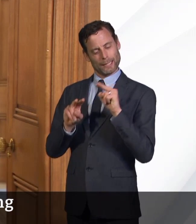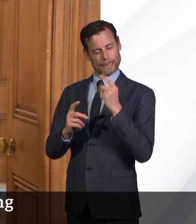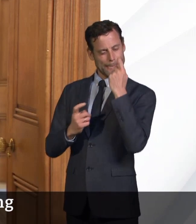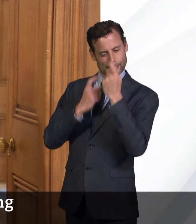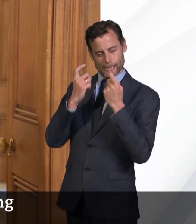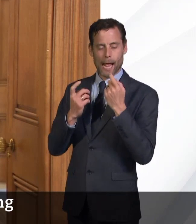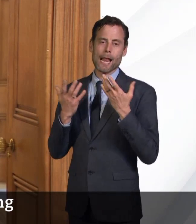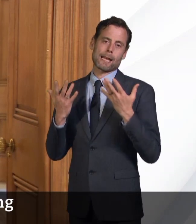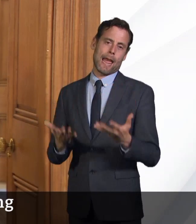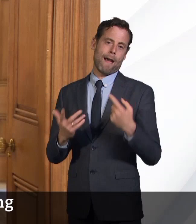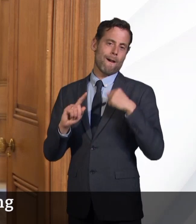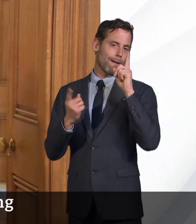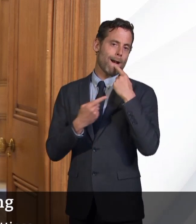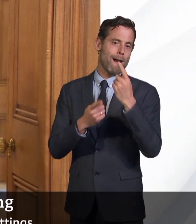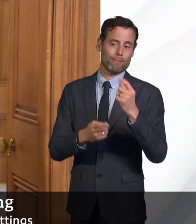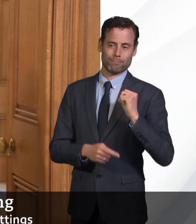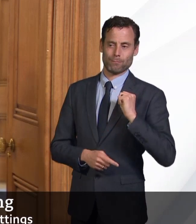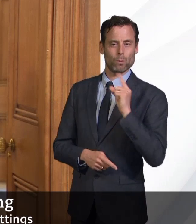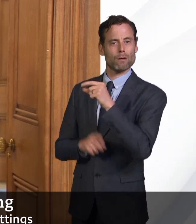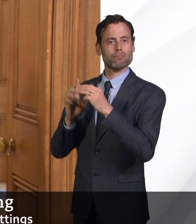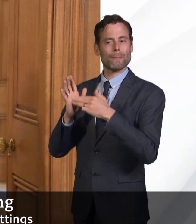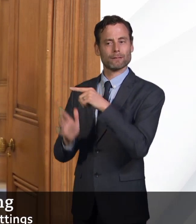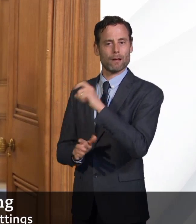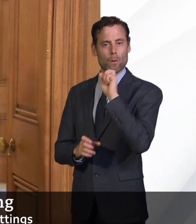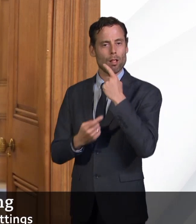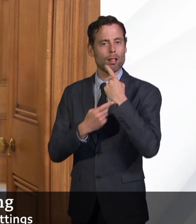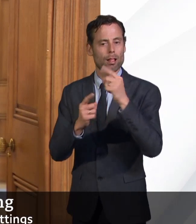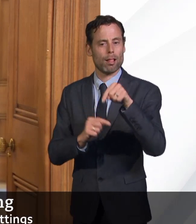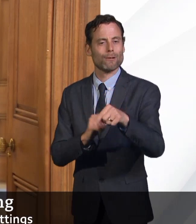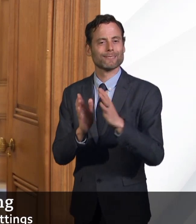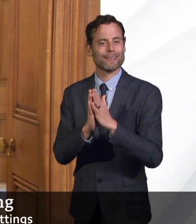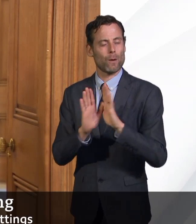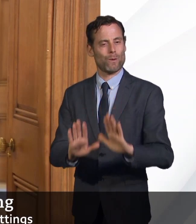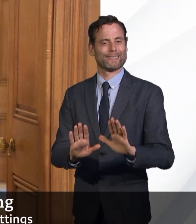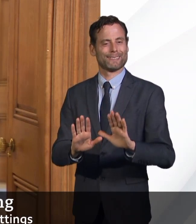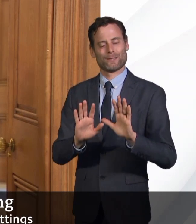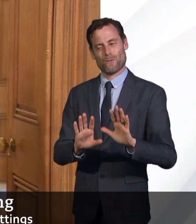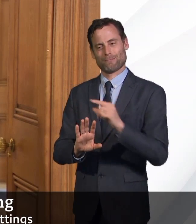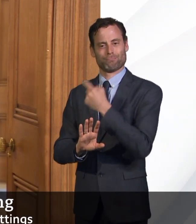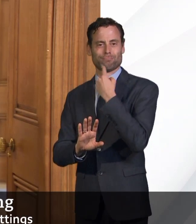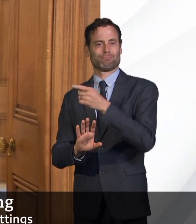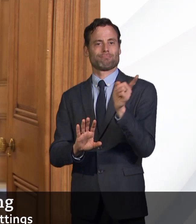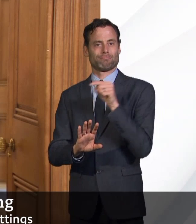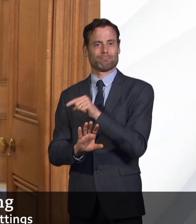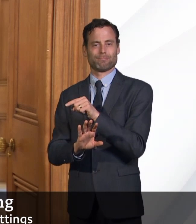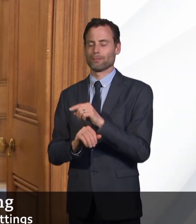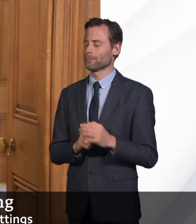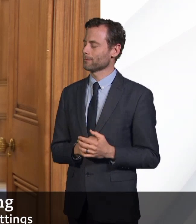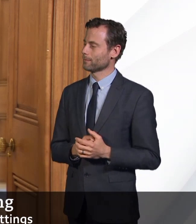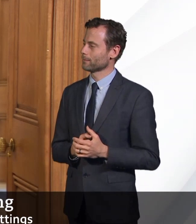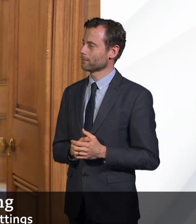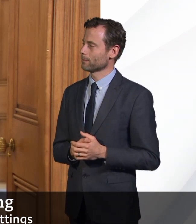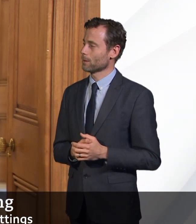I can't prejudge what the Prime Minister might say on Sunday, but I can reassure you that